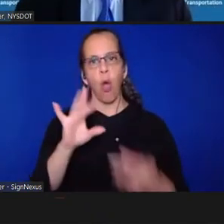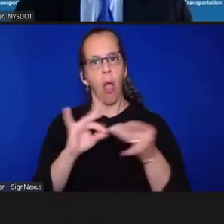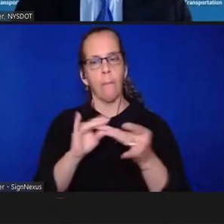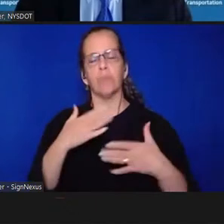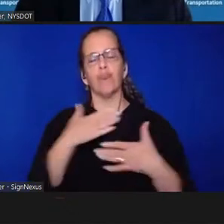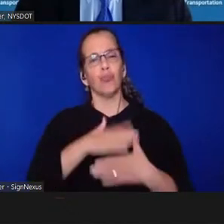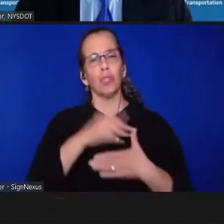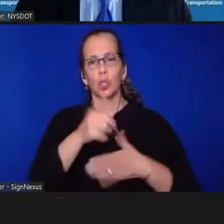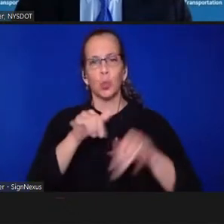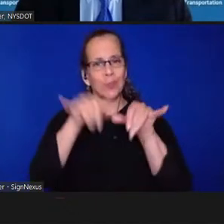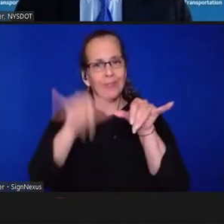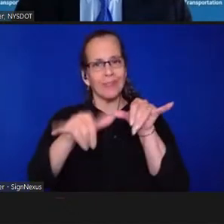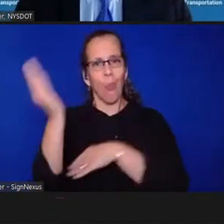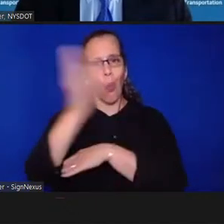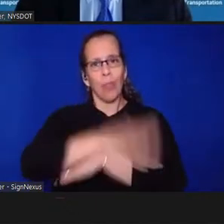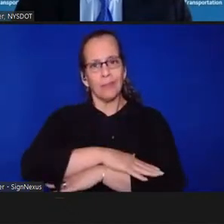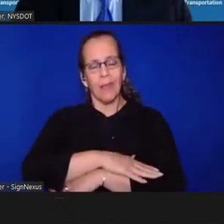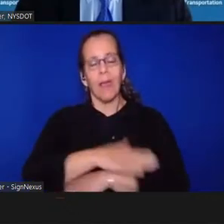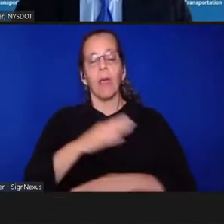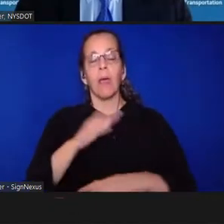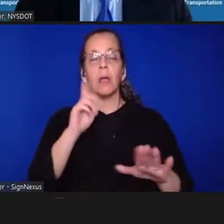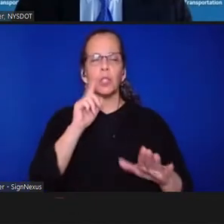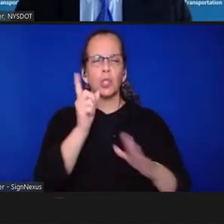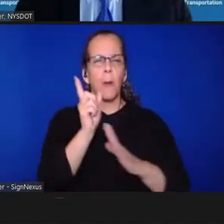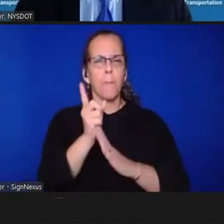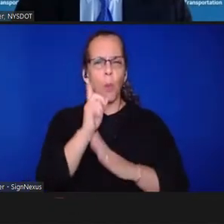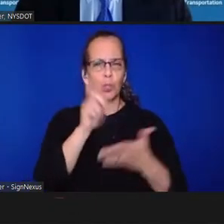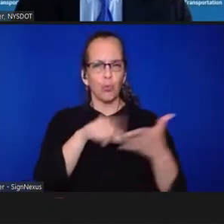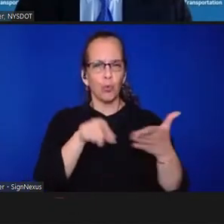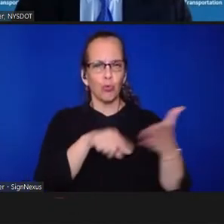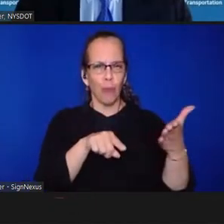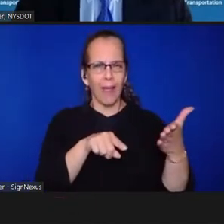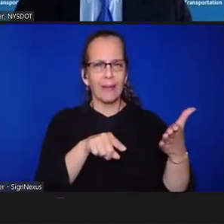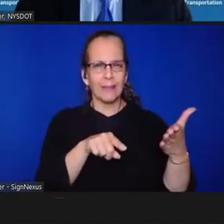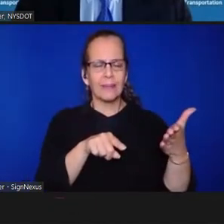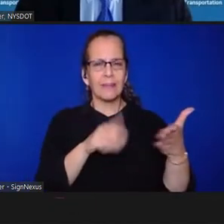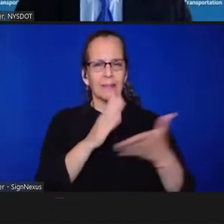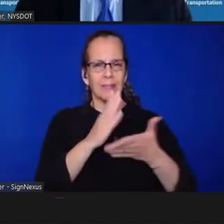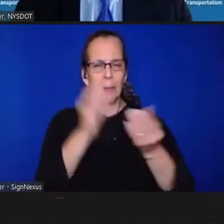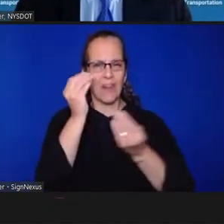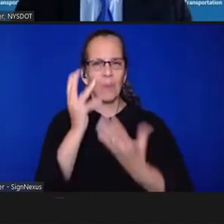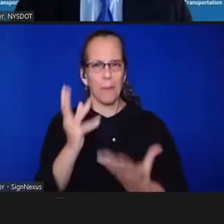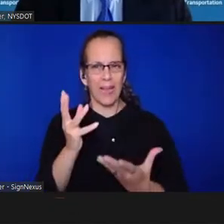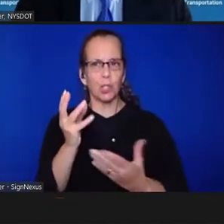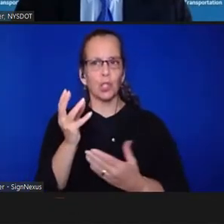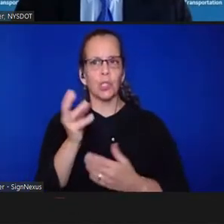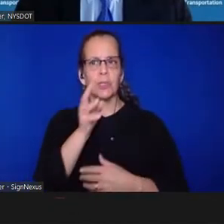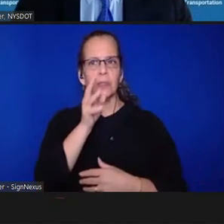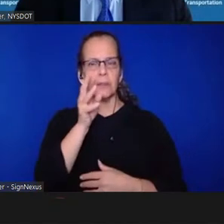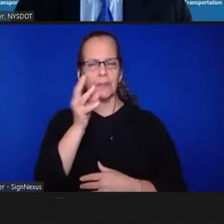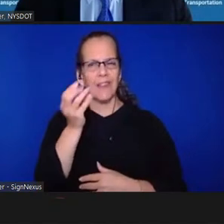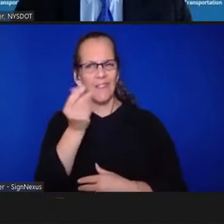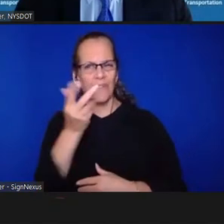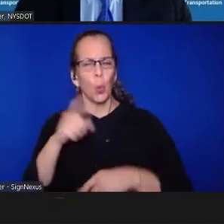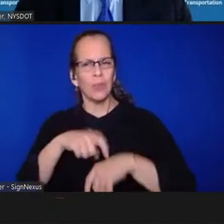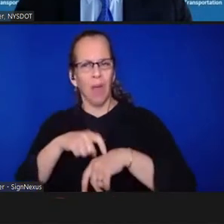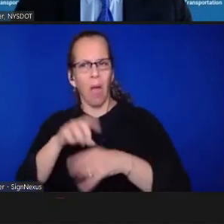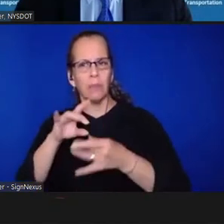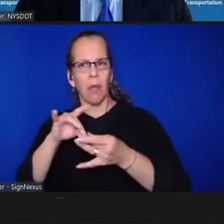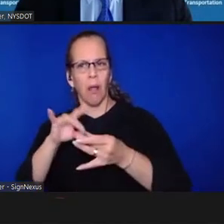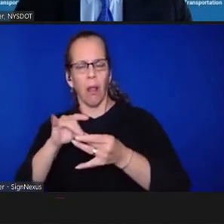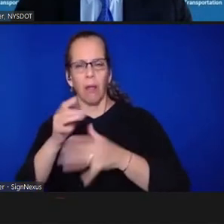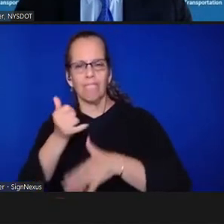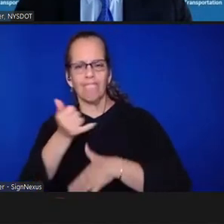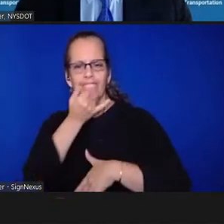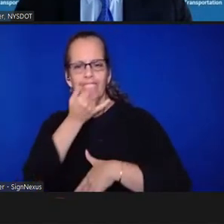us uh I would like to just take a moment to correct some information that's been said a few times uh and you can see this in